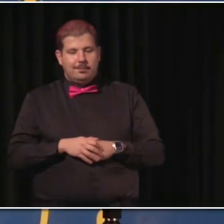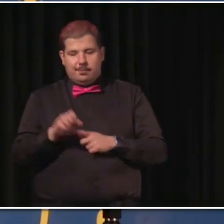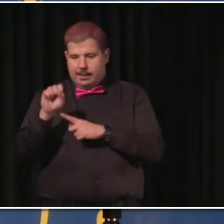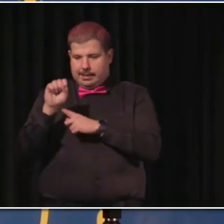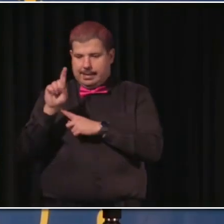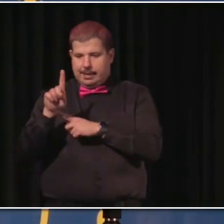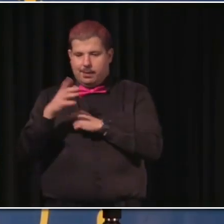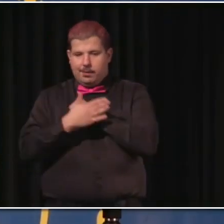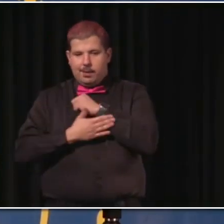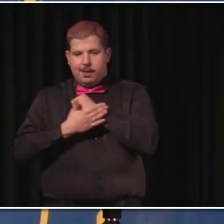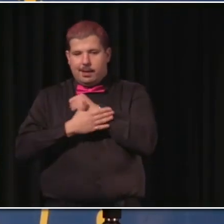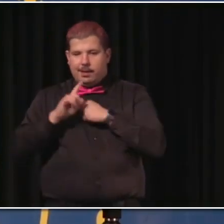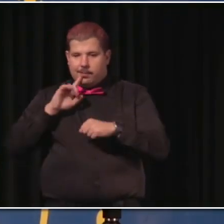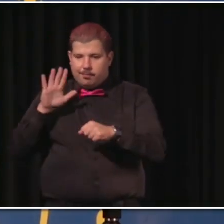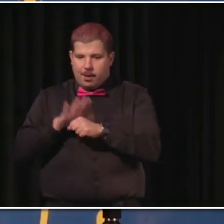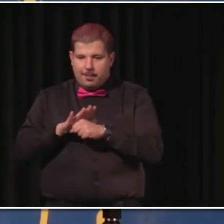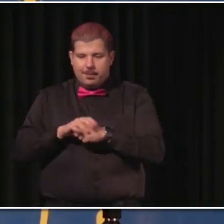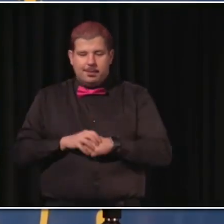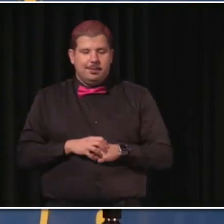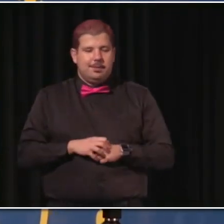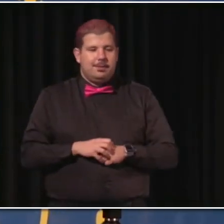San Diego County's promise.